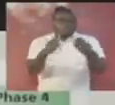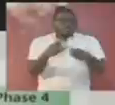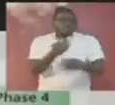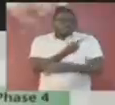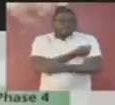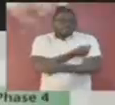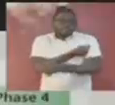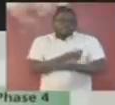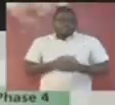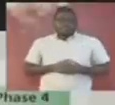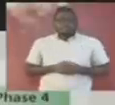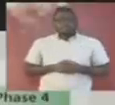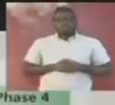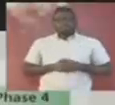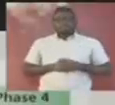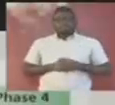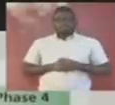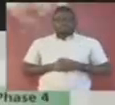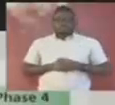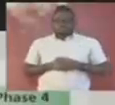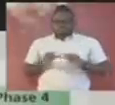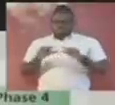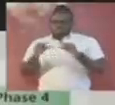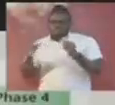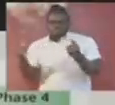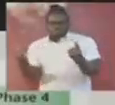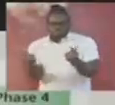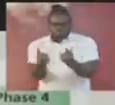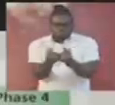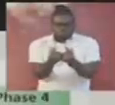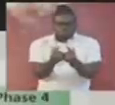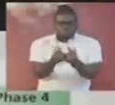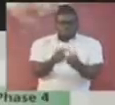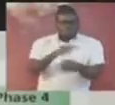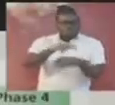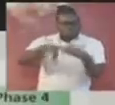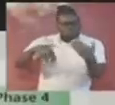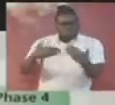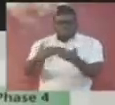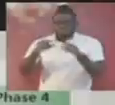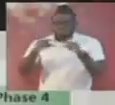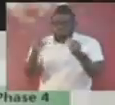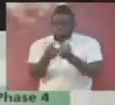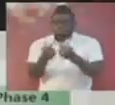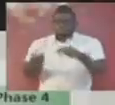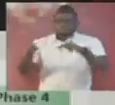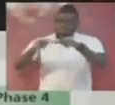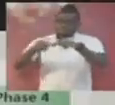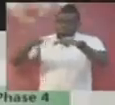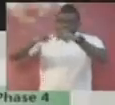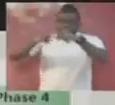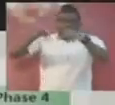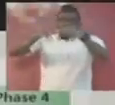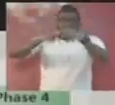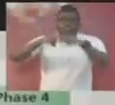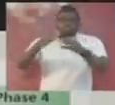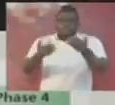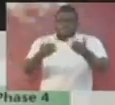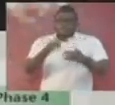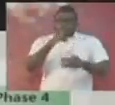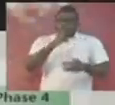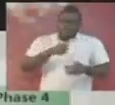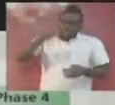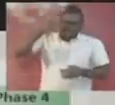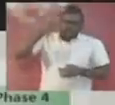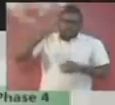different ages, the different health conditions, the different ethnicities. At the end of phase 3, the results